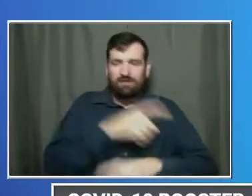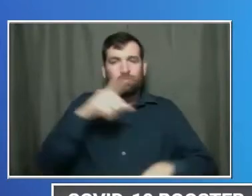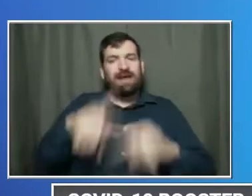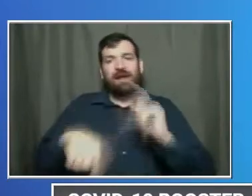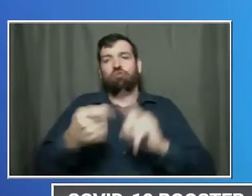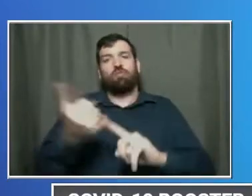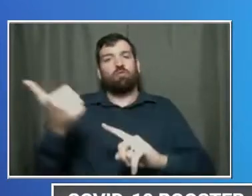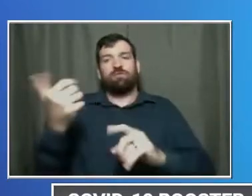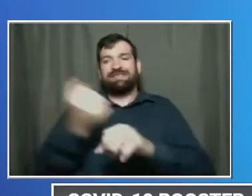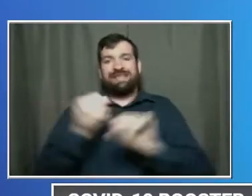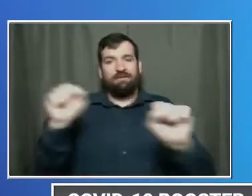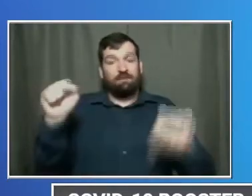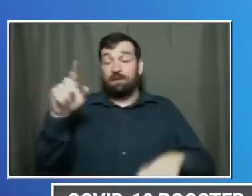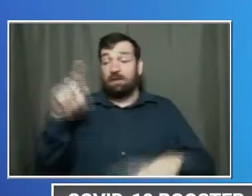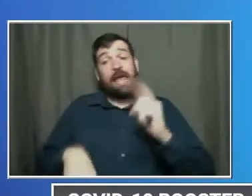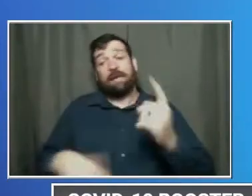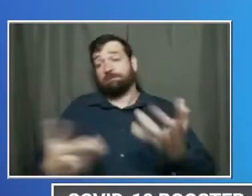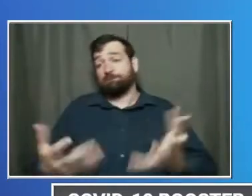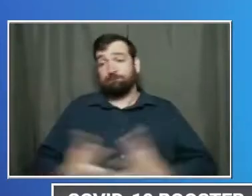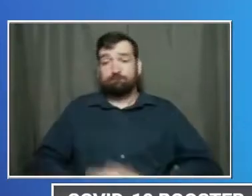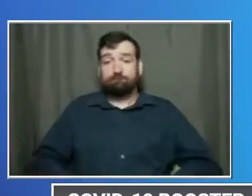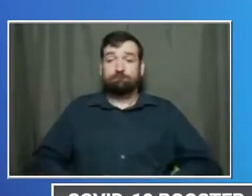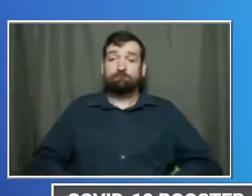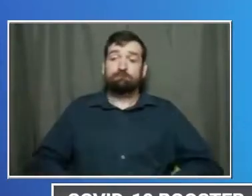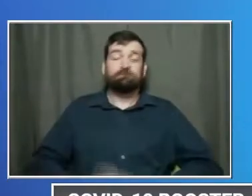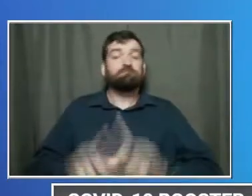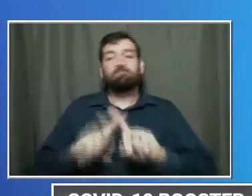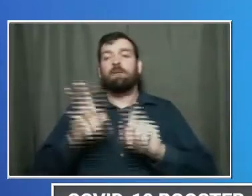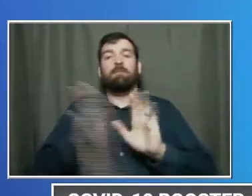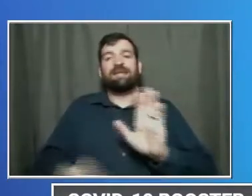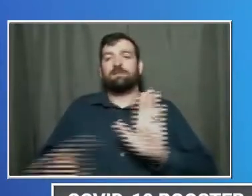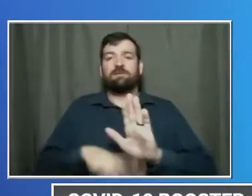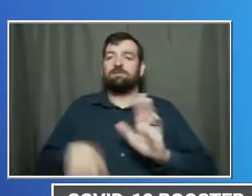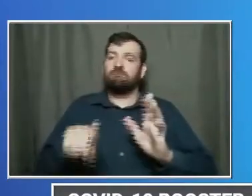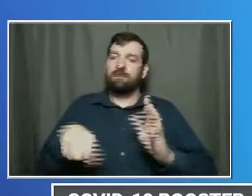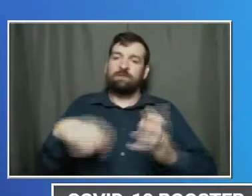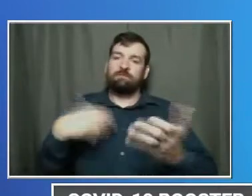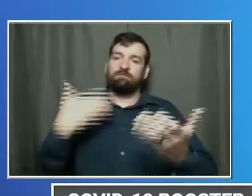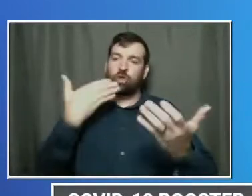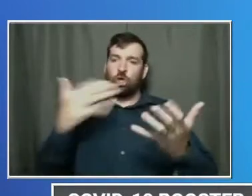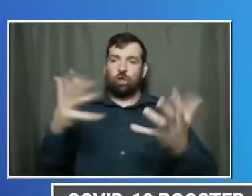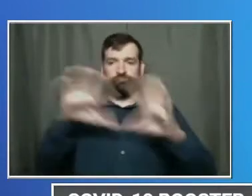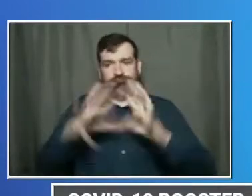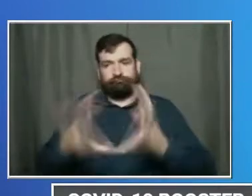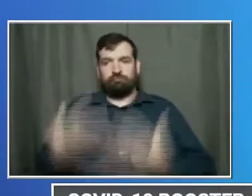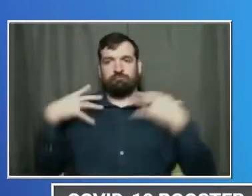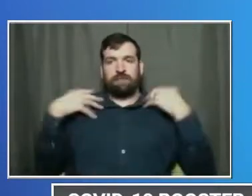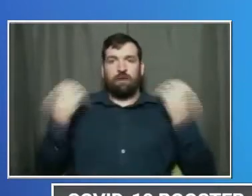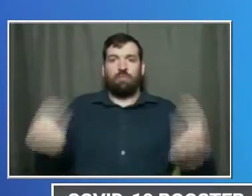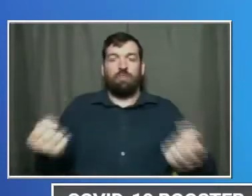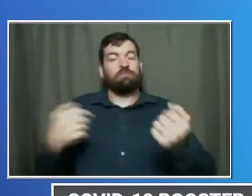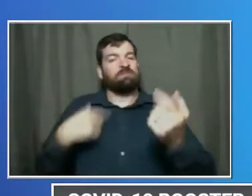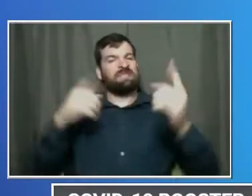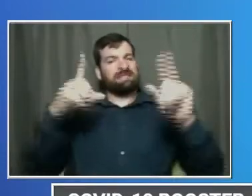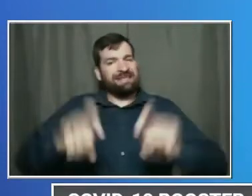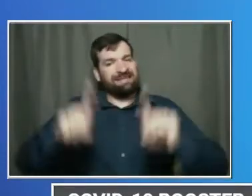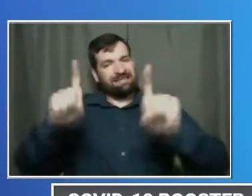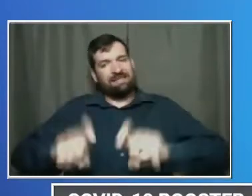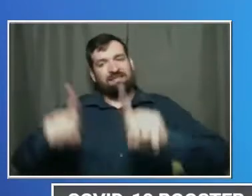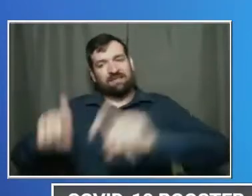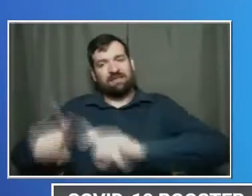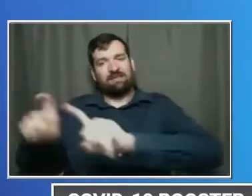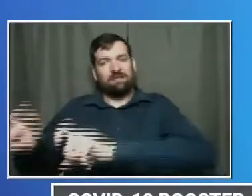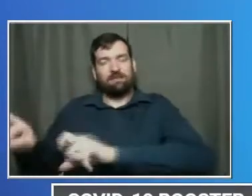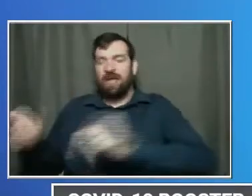they can't donate. But they basically have to be in good health. And we test all those parameters that we can